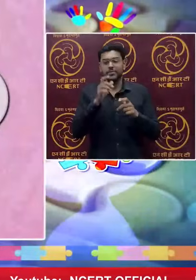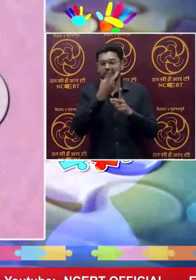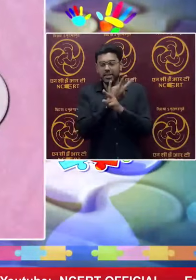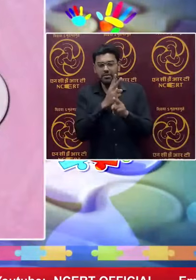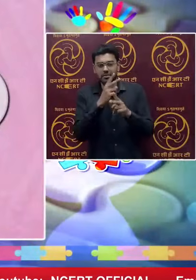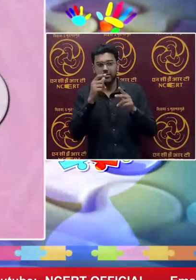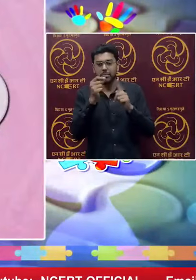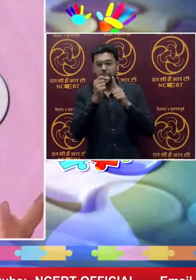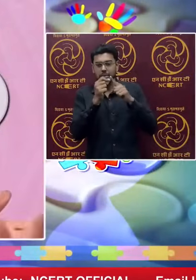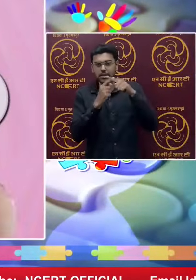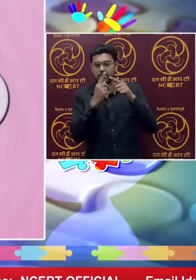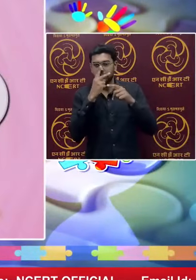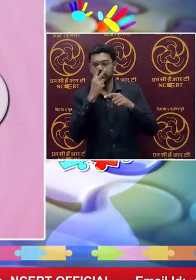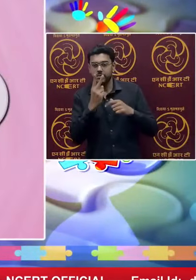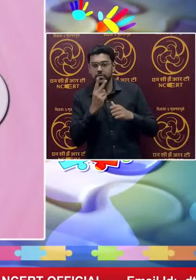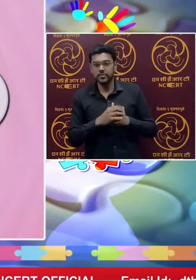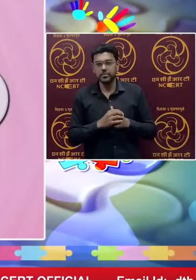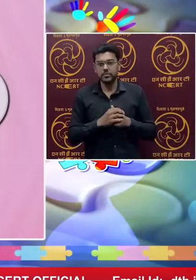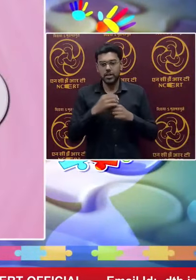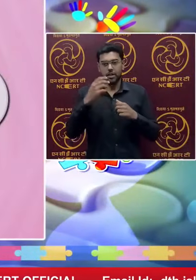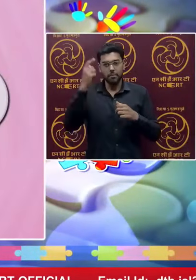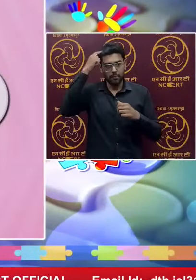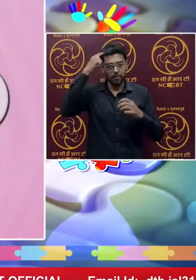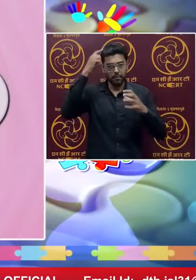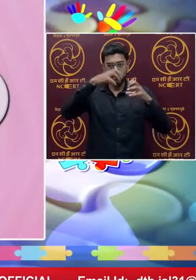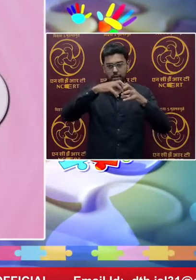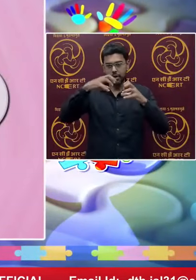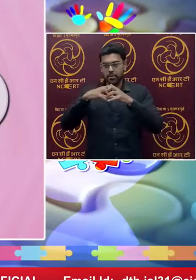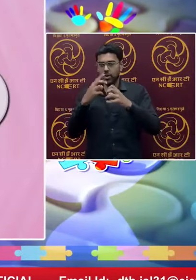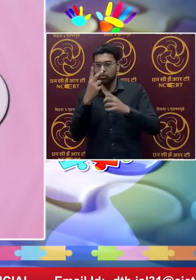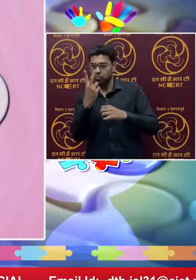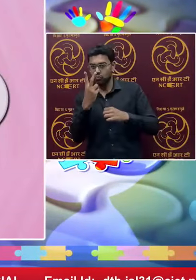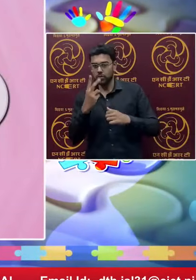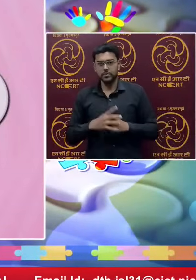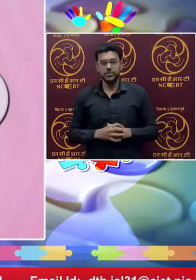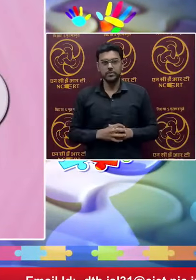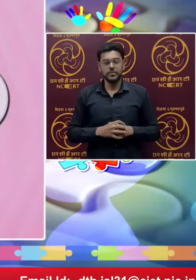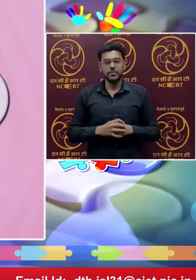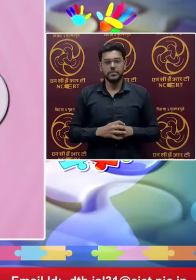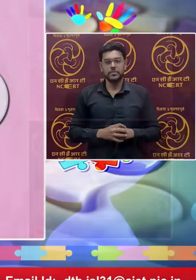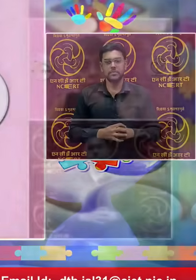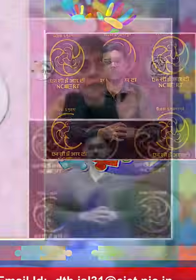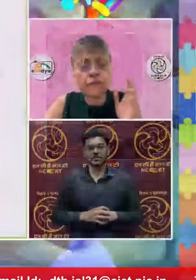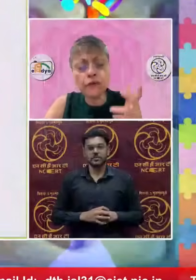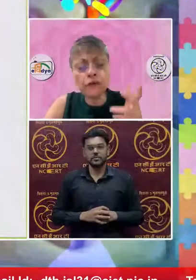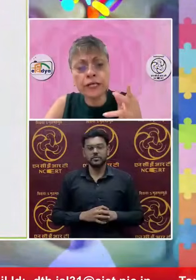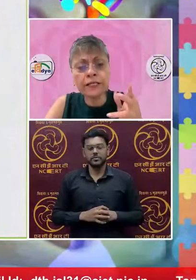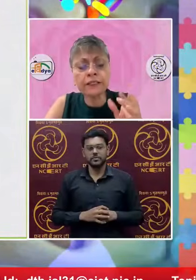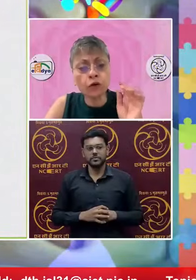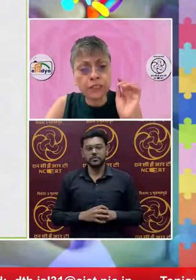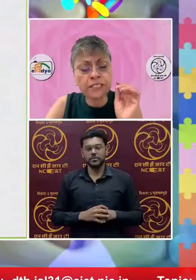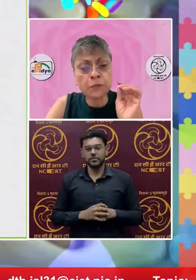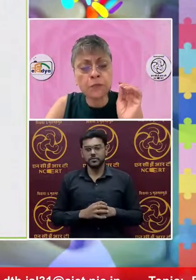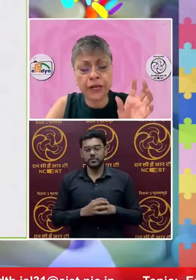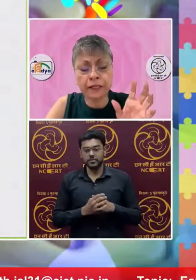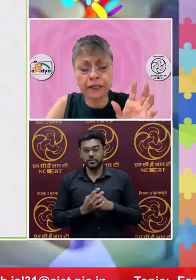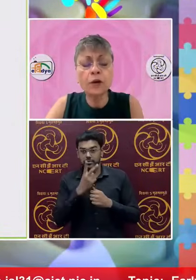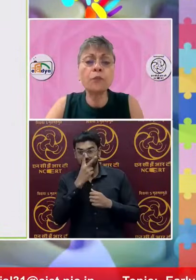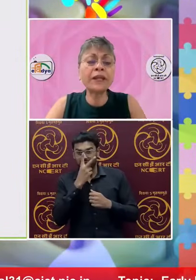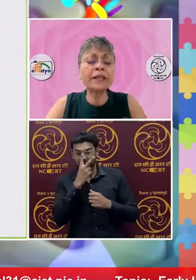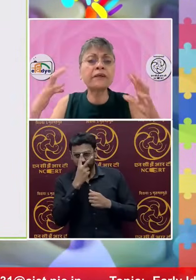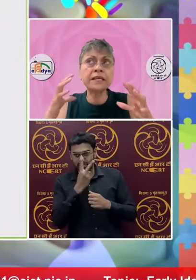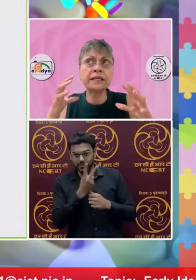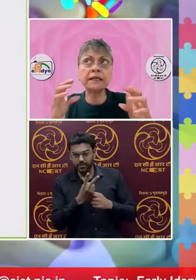slide, the one with the two brains, yes. Right. If you look at it, the autistic